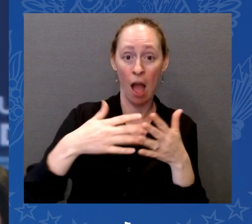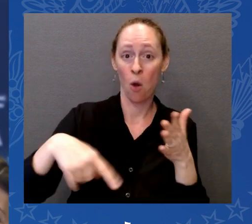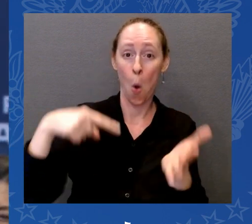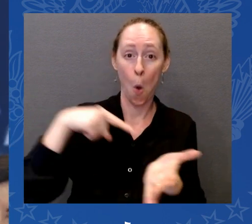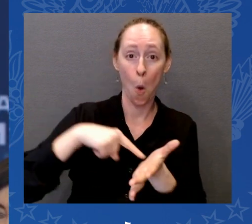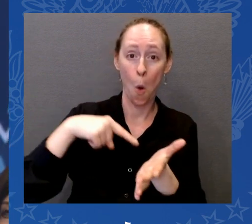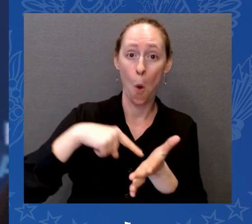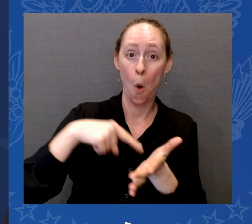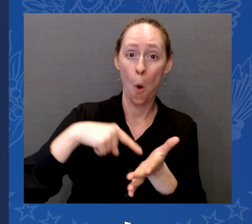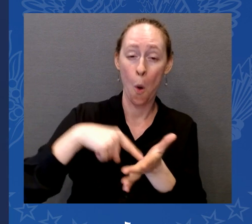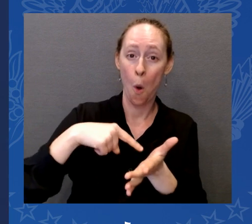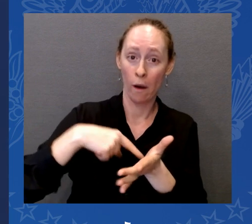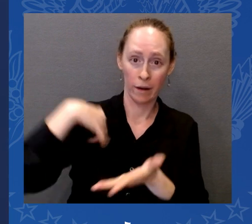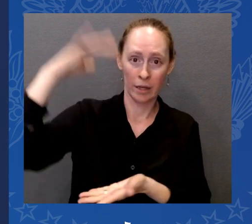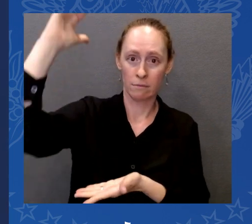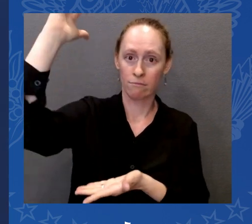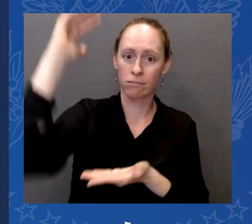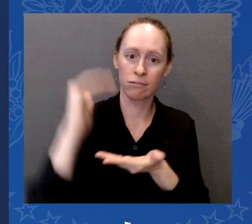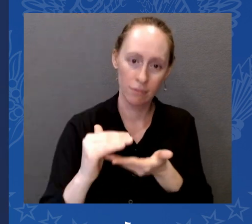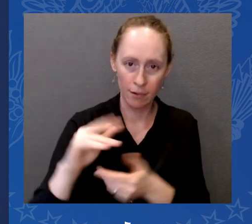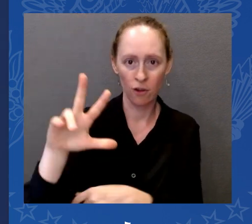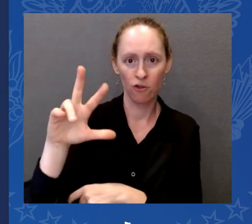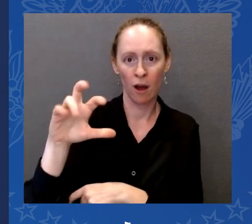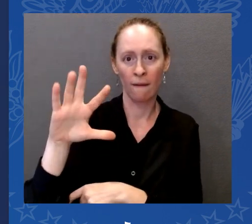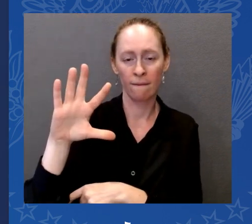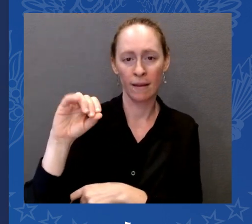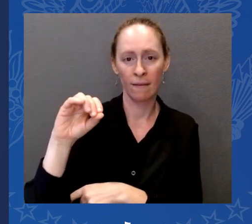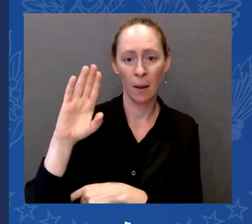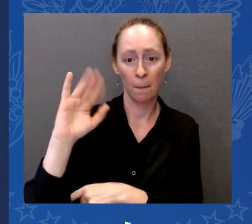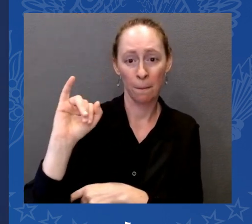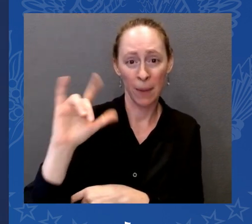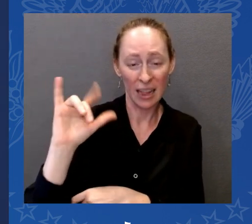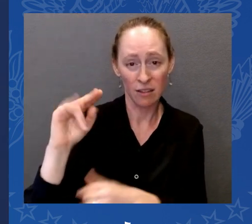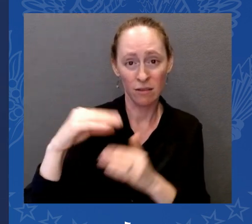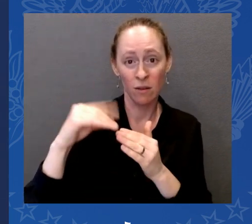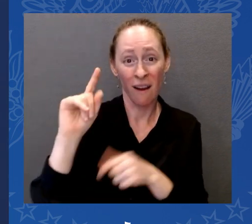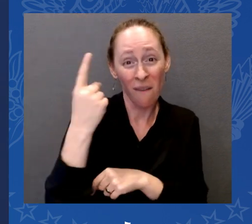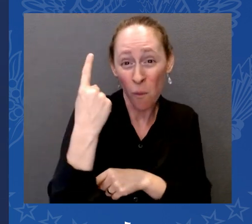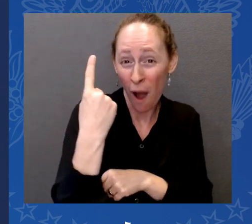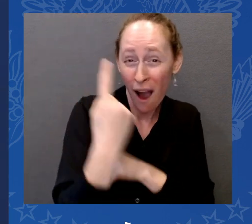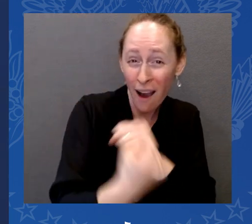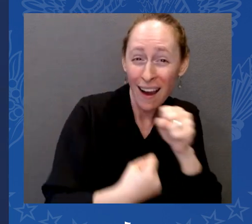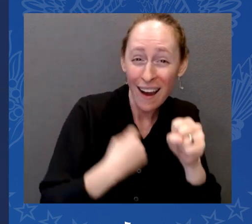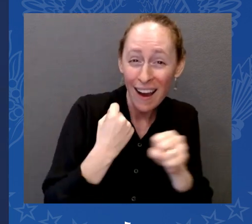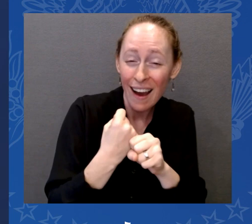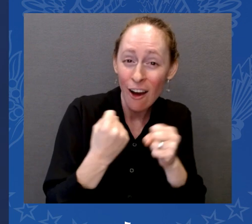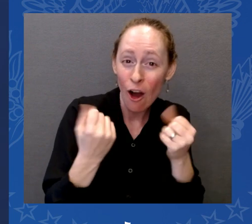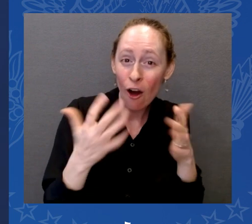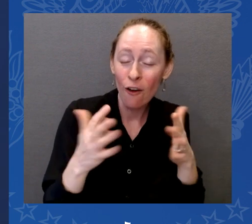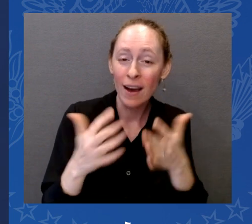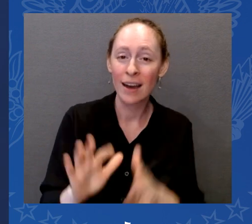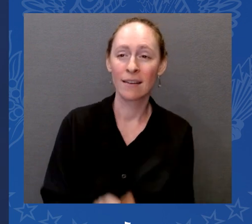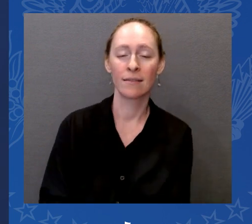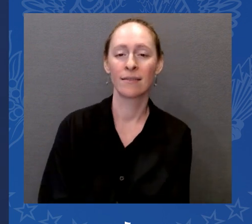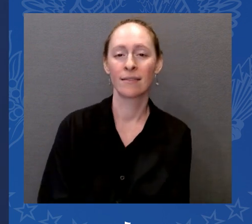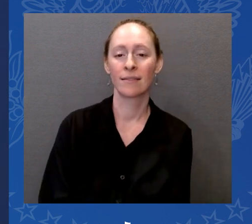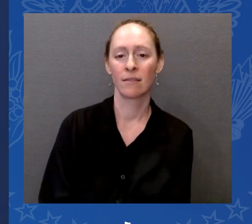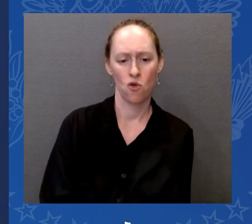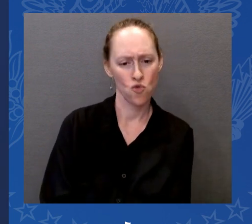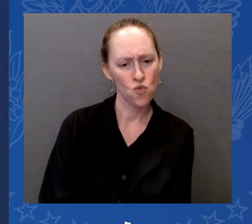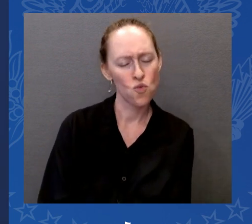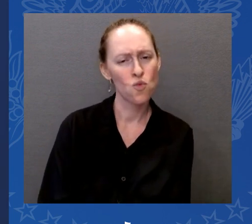$350 billion. Ladies and gentlemen, the largest ever one-year cut in American history on the